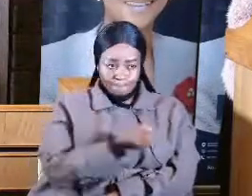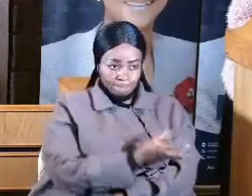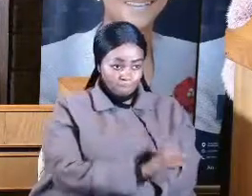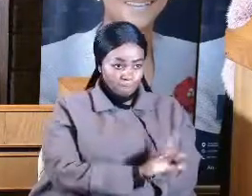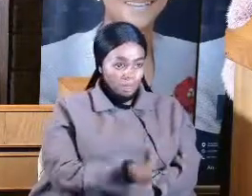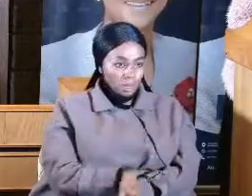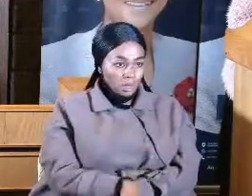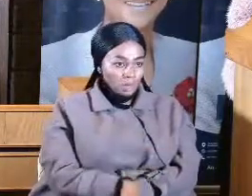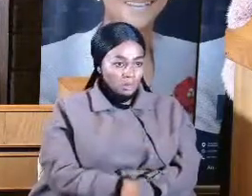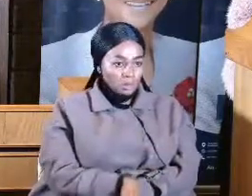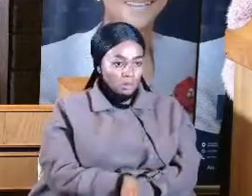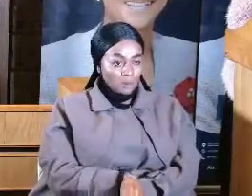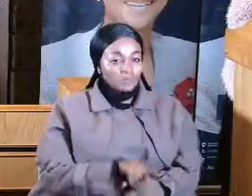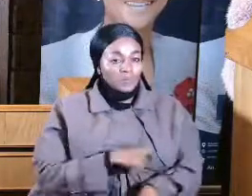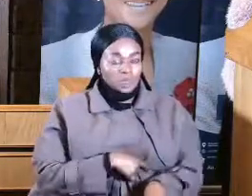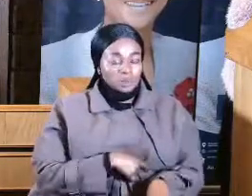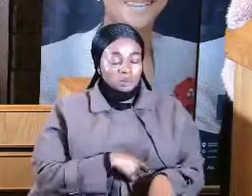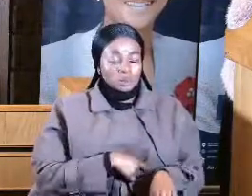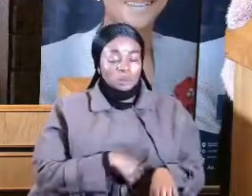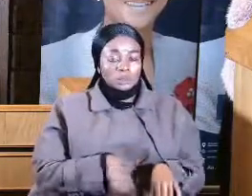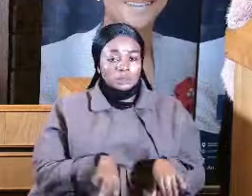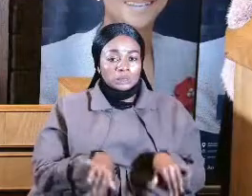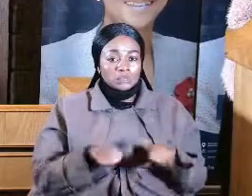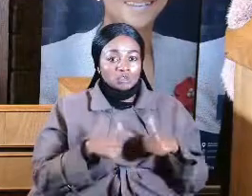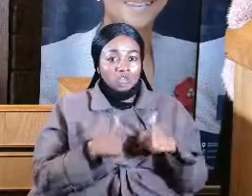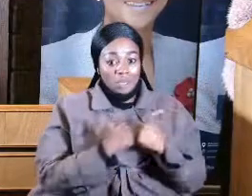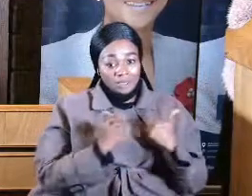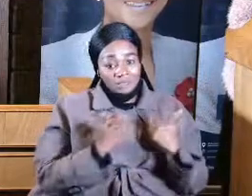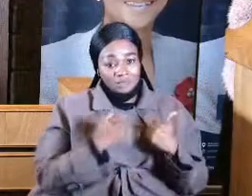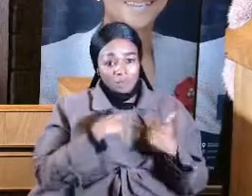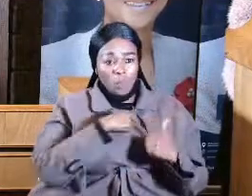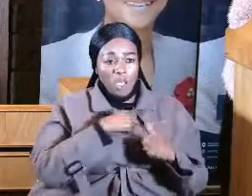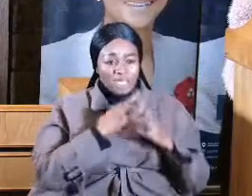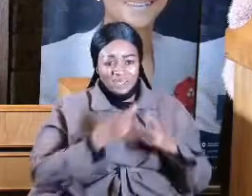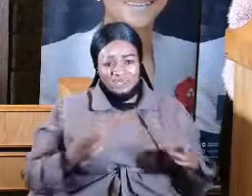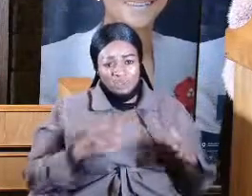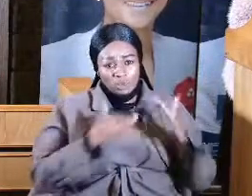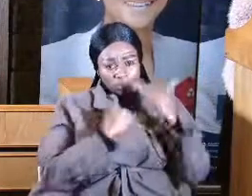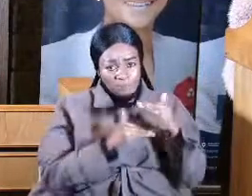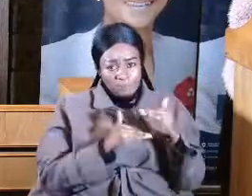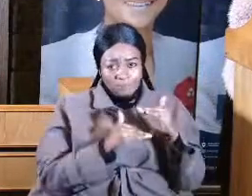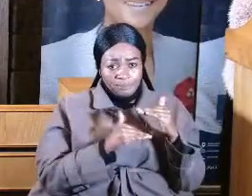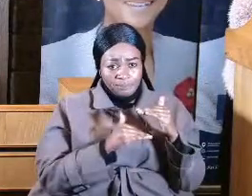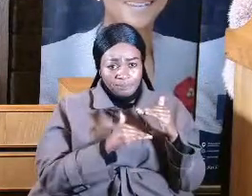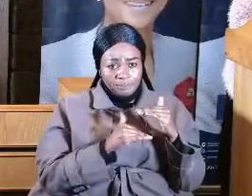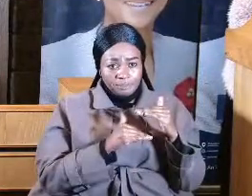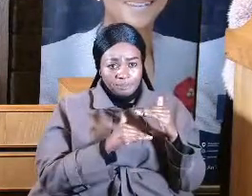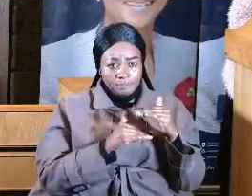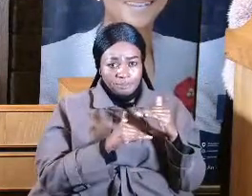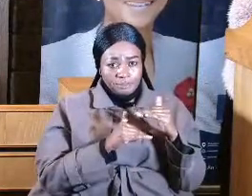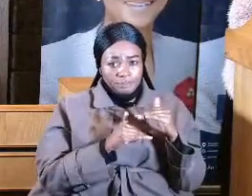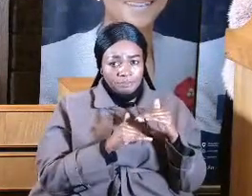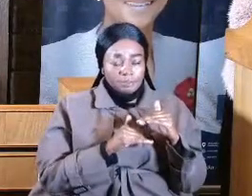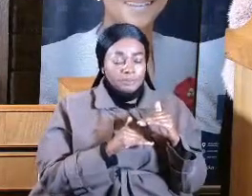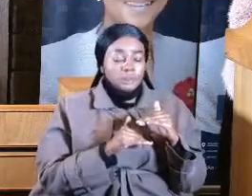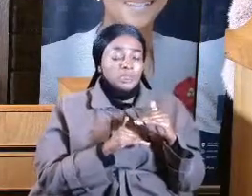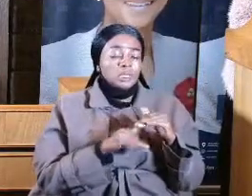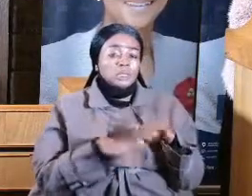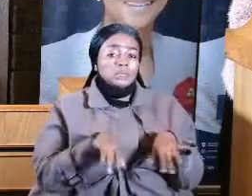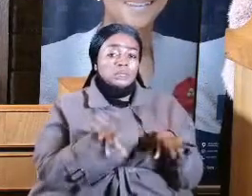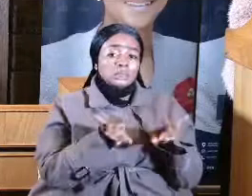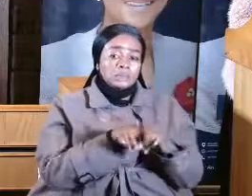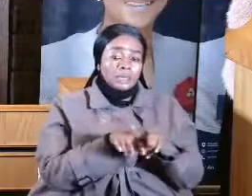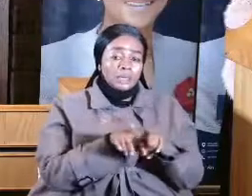So, and it becomes very difficult for us with limited resources to do such. And nature conservation as